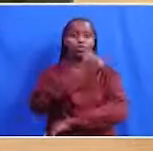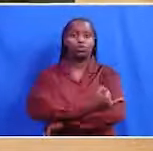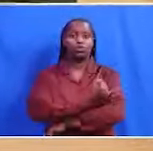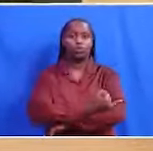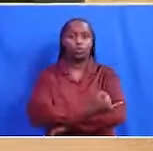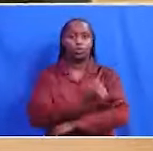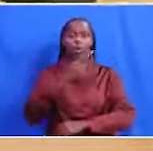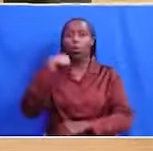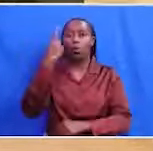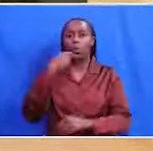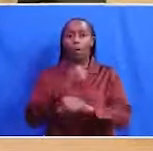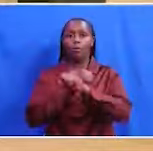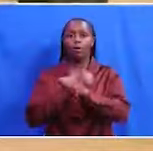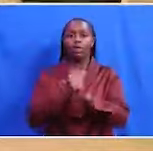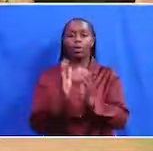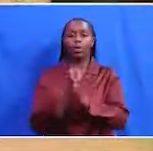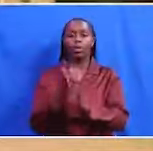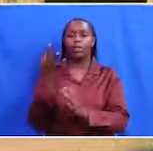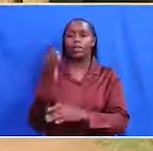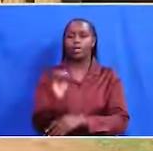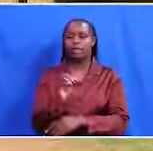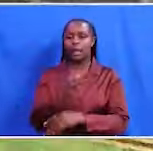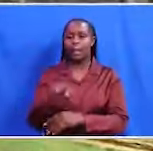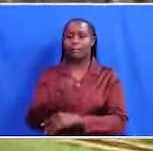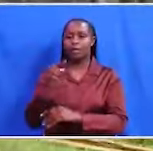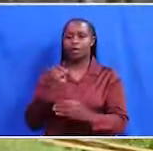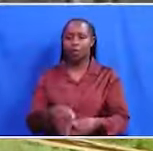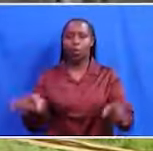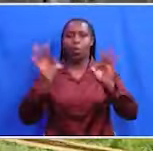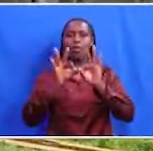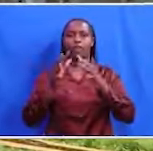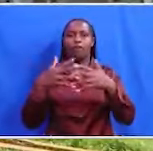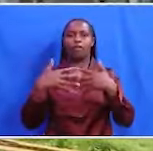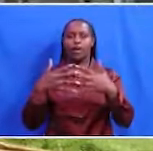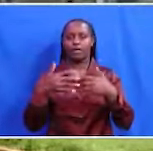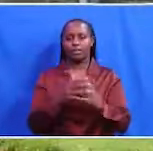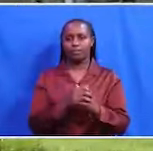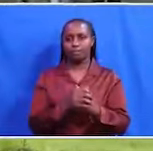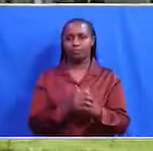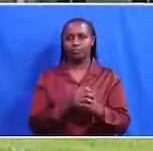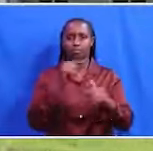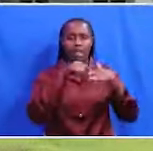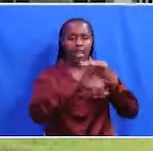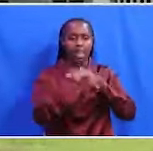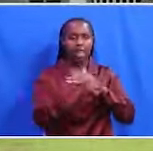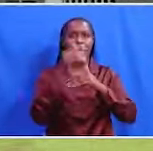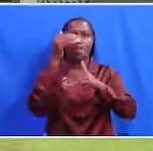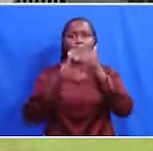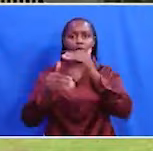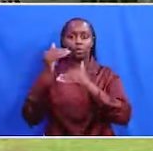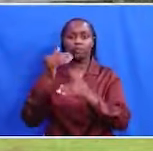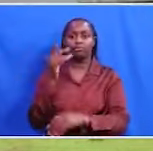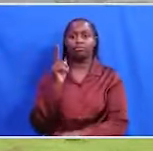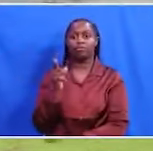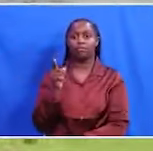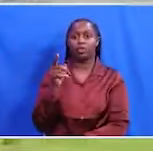giants who are not protected with a 30 million worth of a gate. Inside the technically insolvent university,